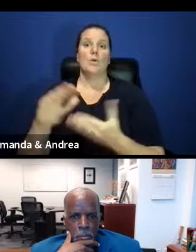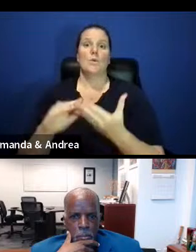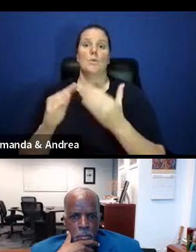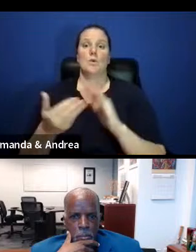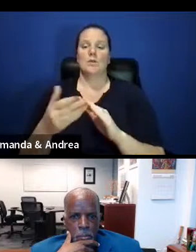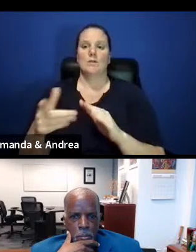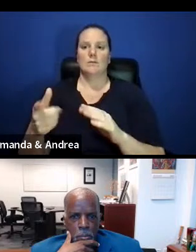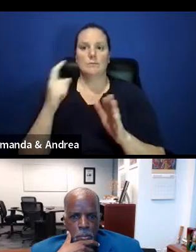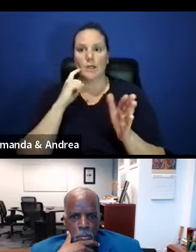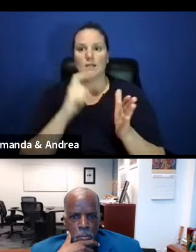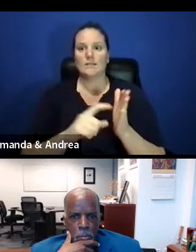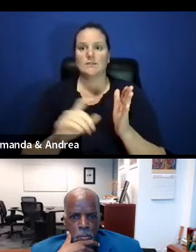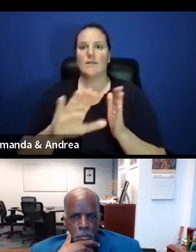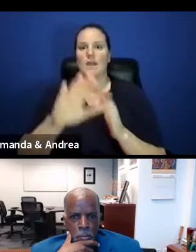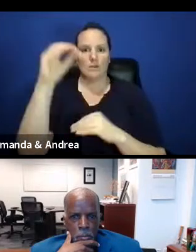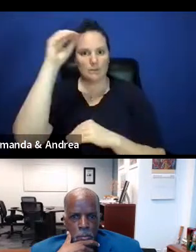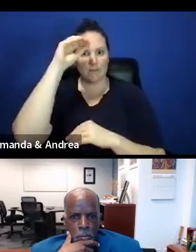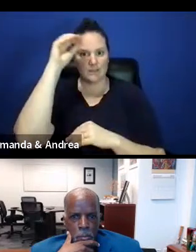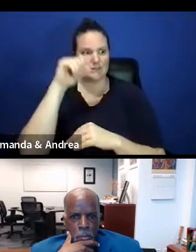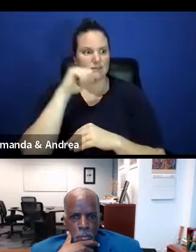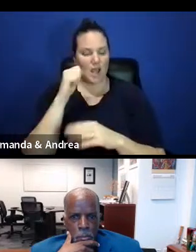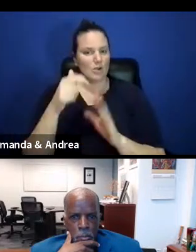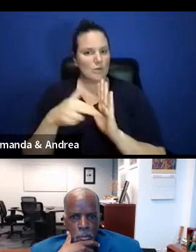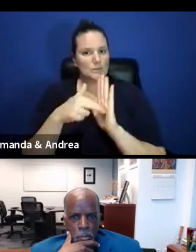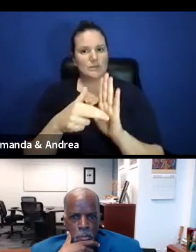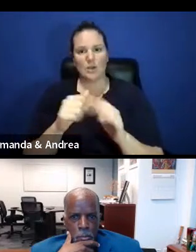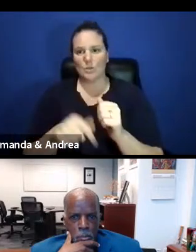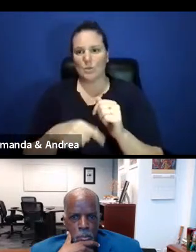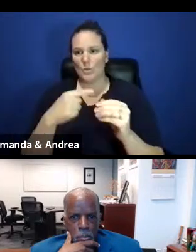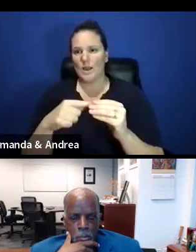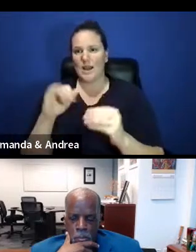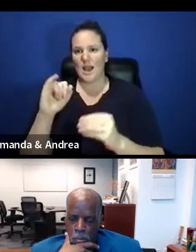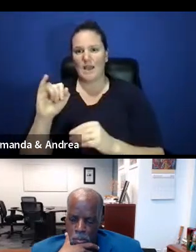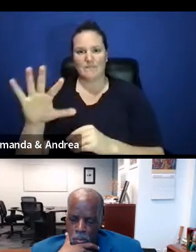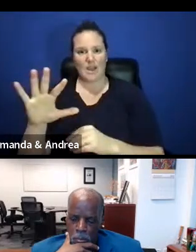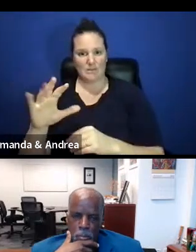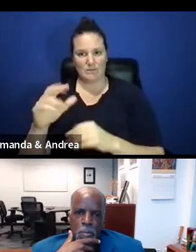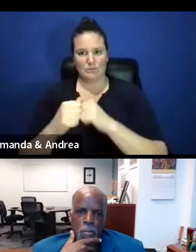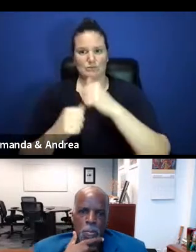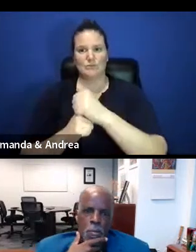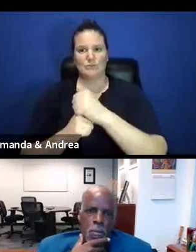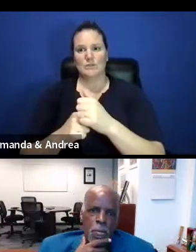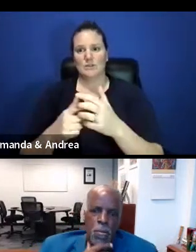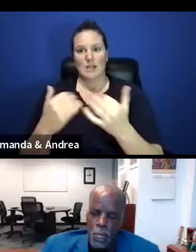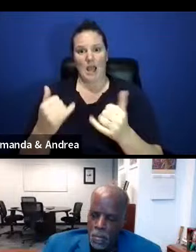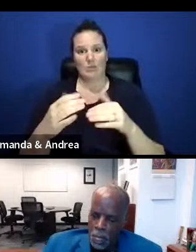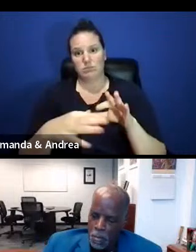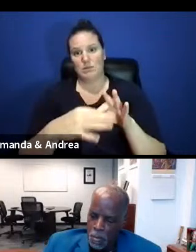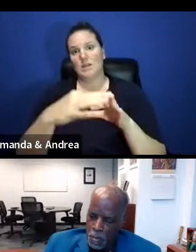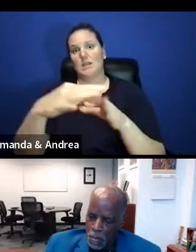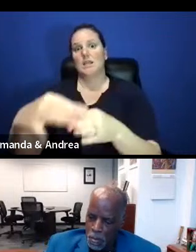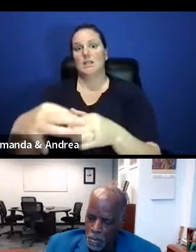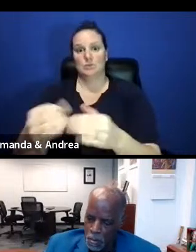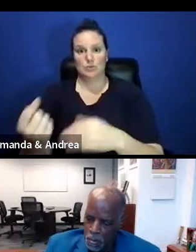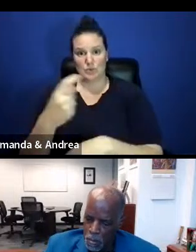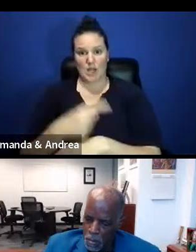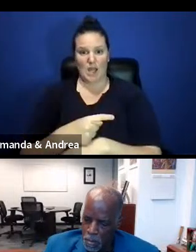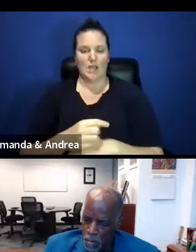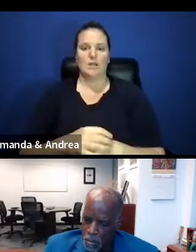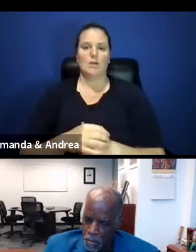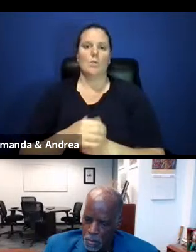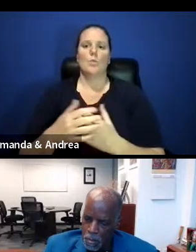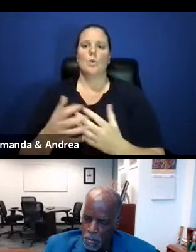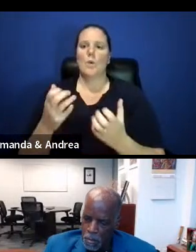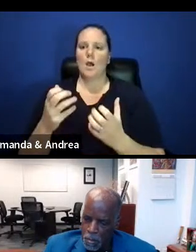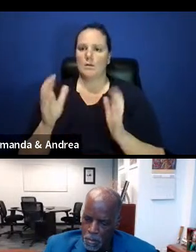these voices not being represented when I-5 was originally constructed, which led to where it is today, you know, we wanted